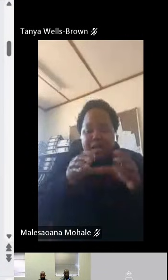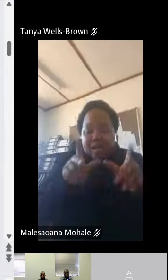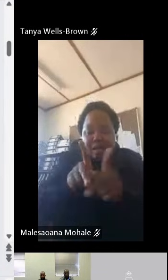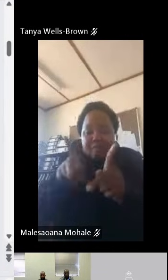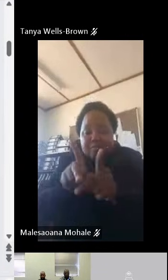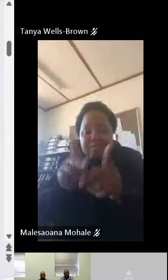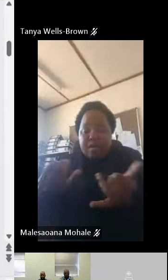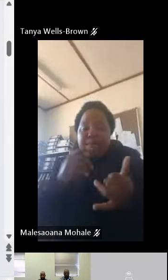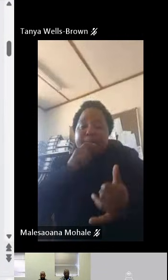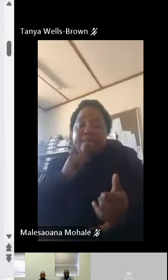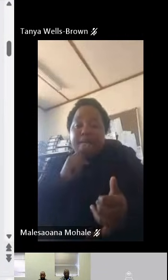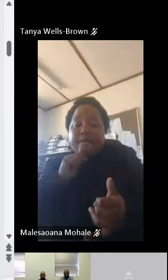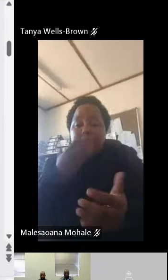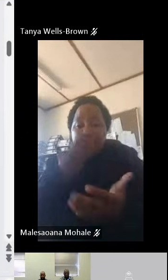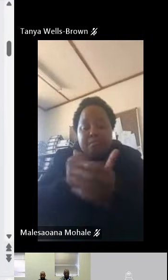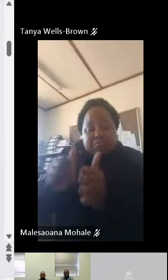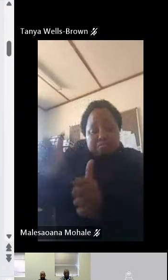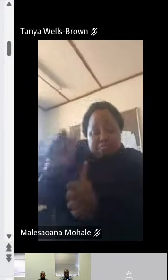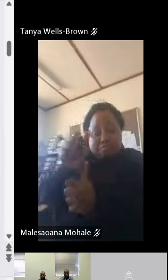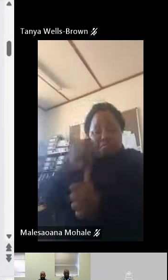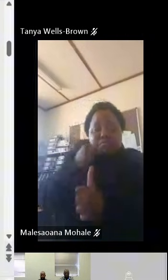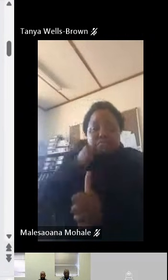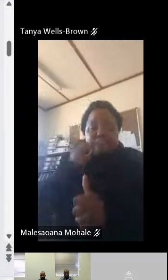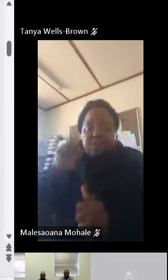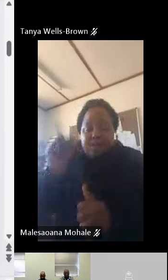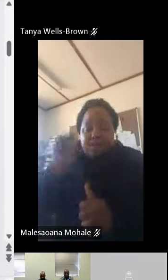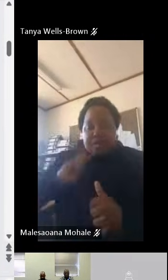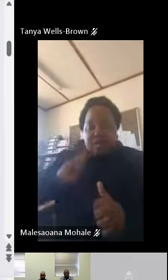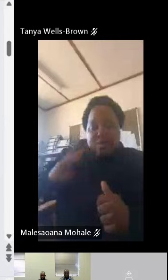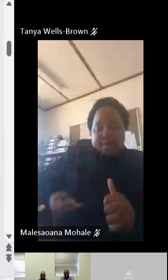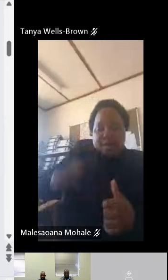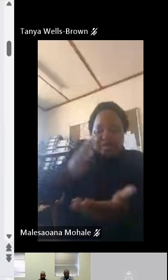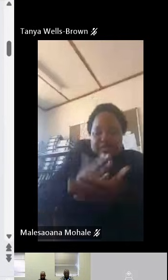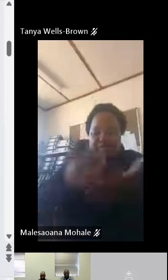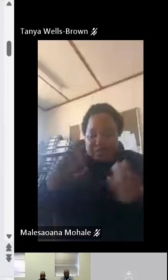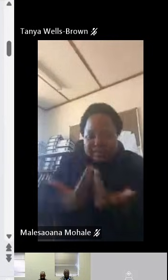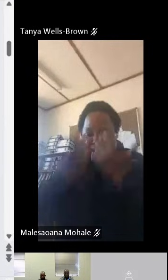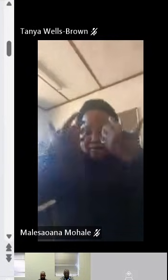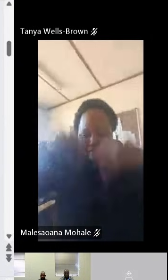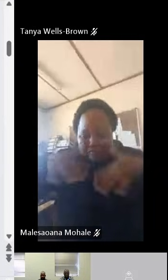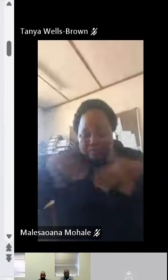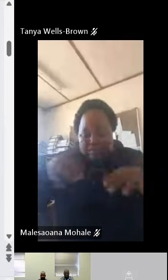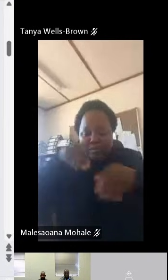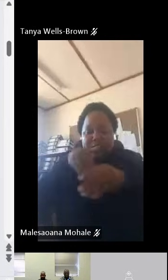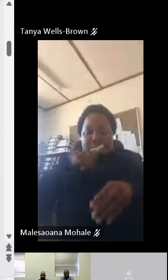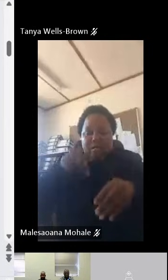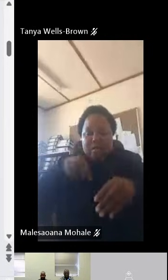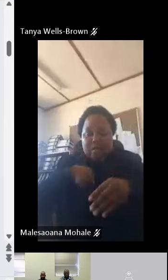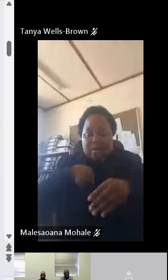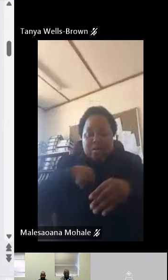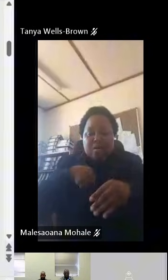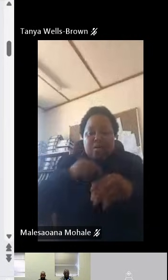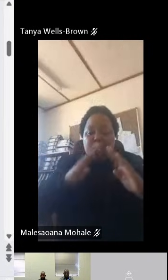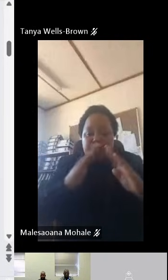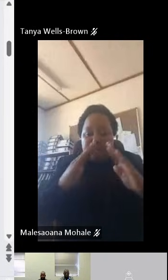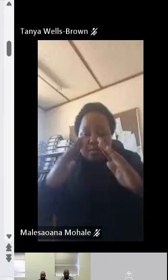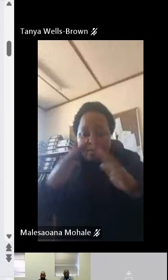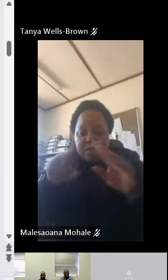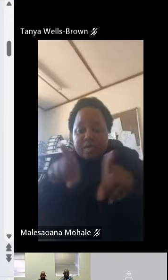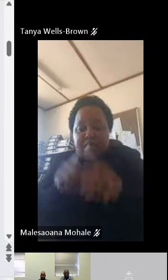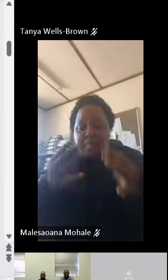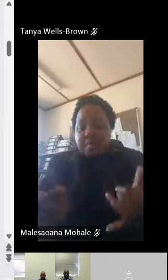superior, it says women would be having several challenges within our communities. And unfortunately,